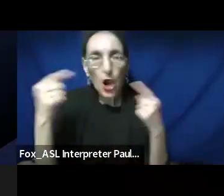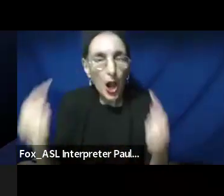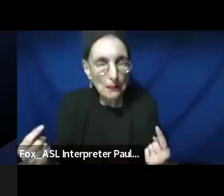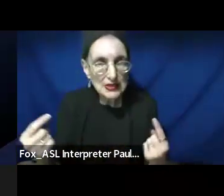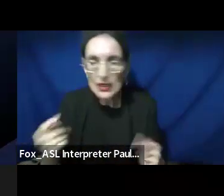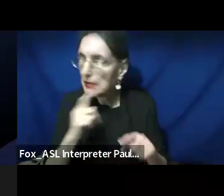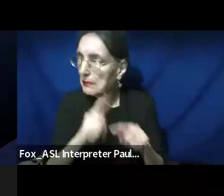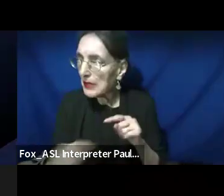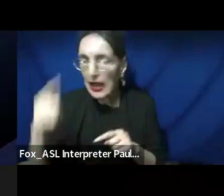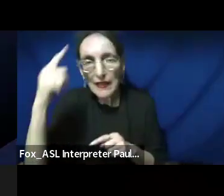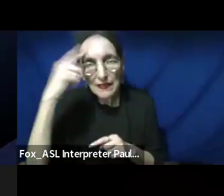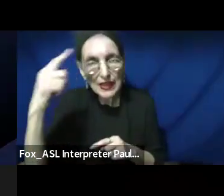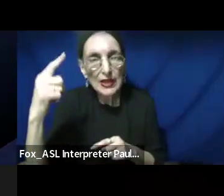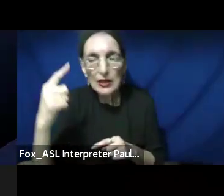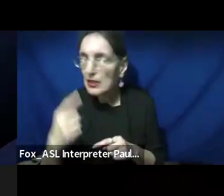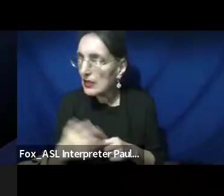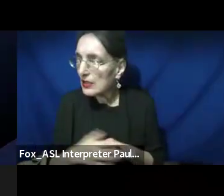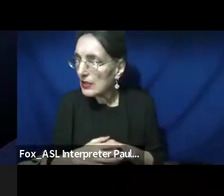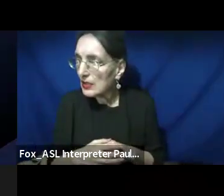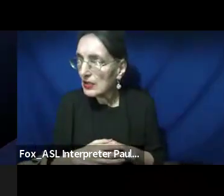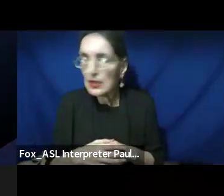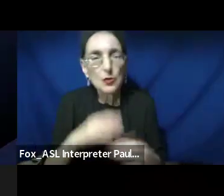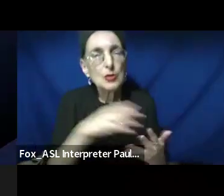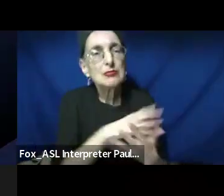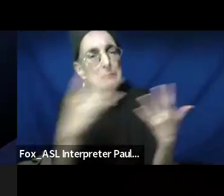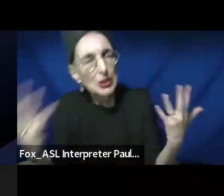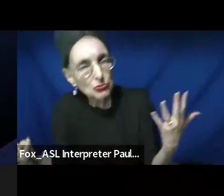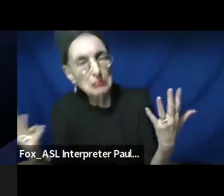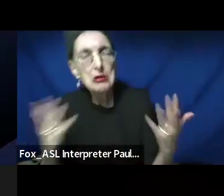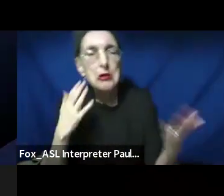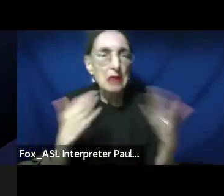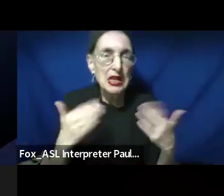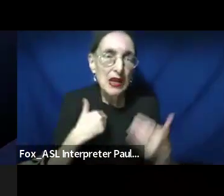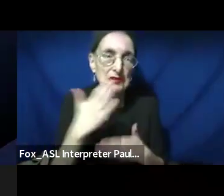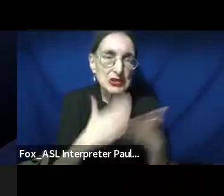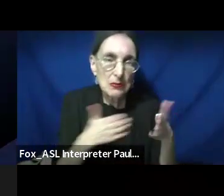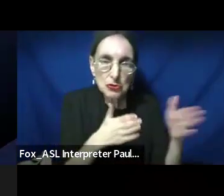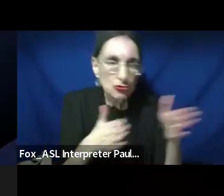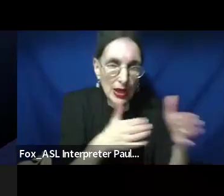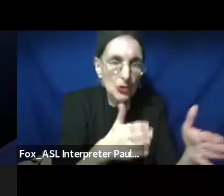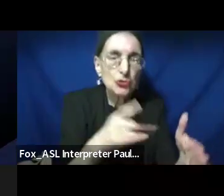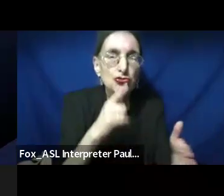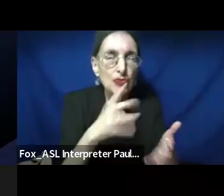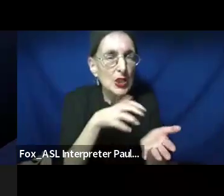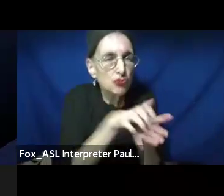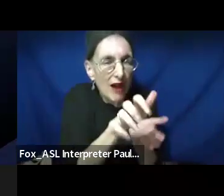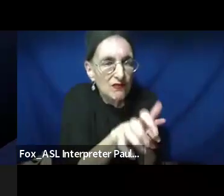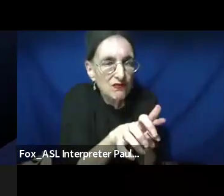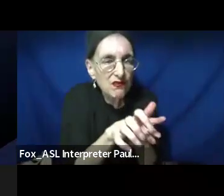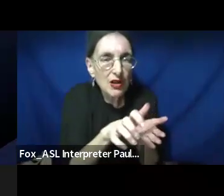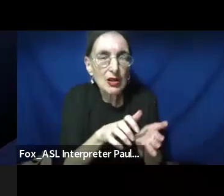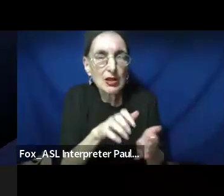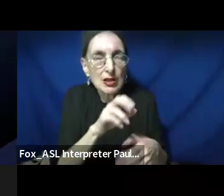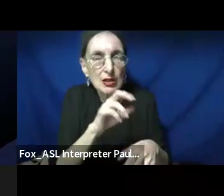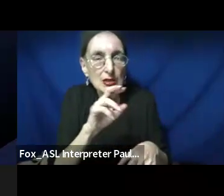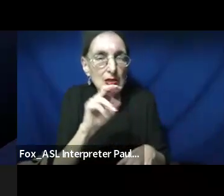actually, like what Meg said about that spectrum, you know, like we might have some trails that are like really rough nature, you know,